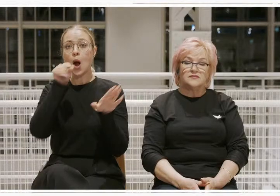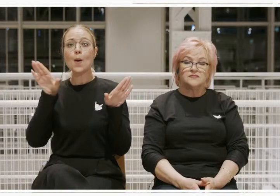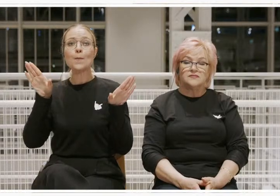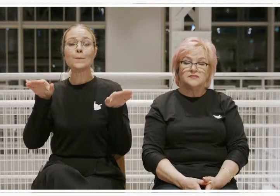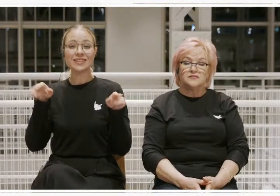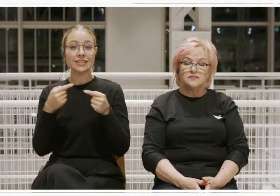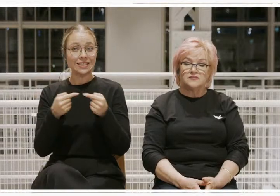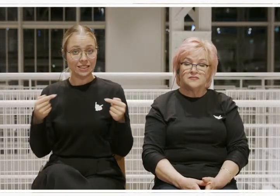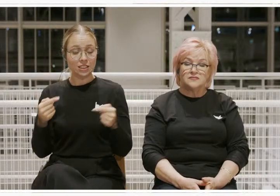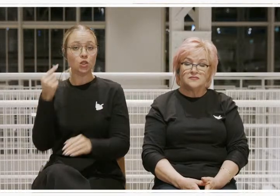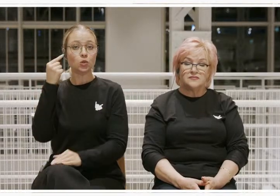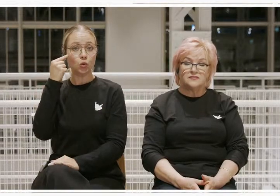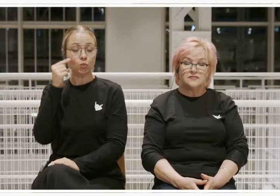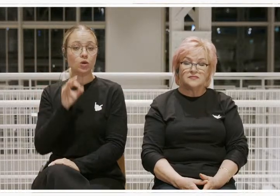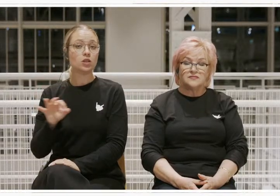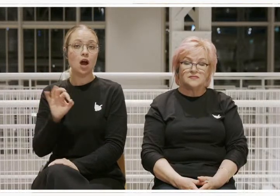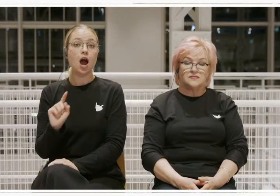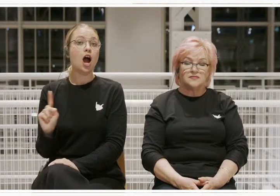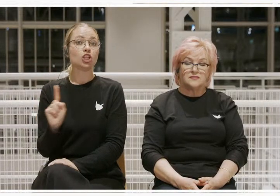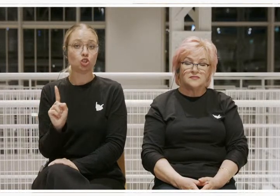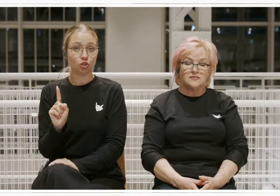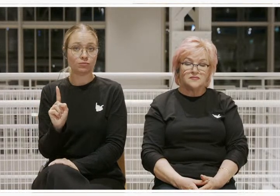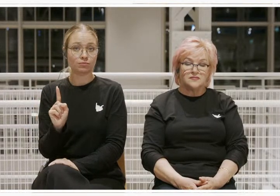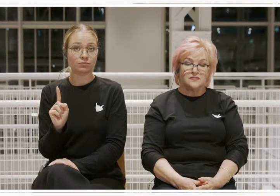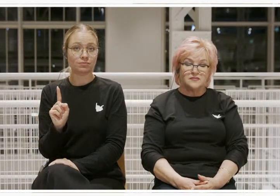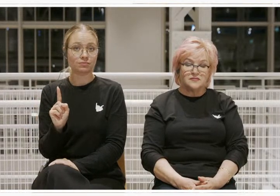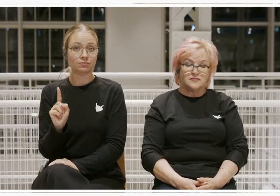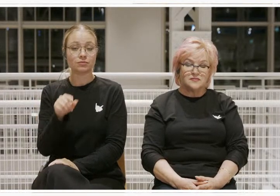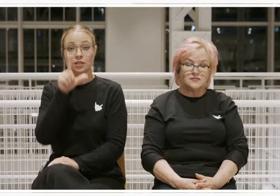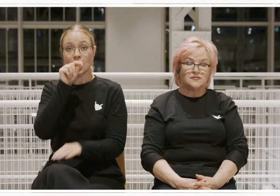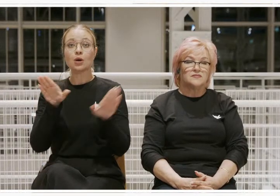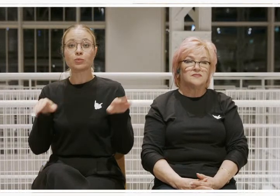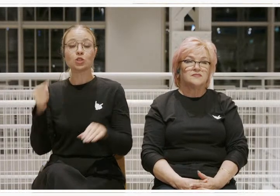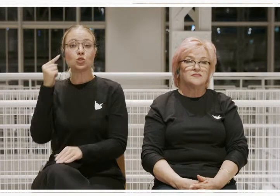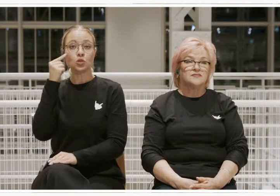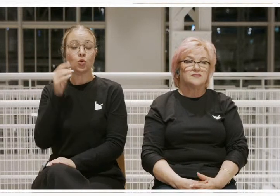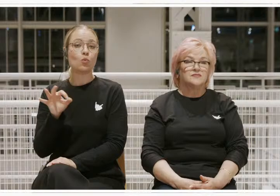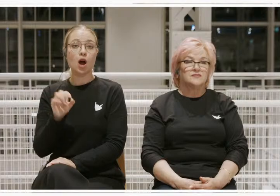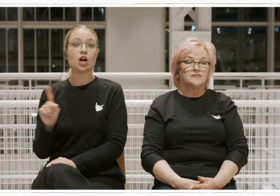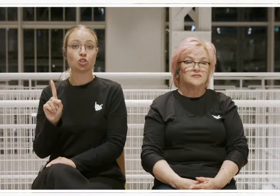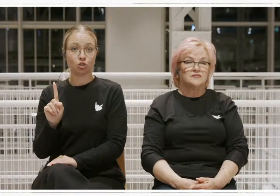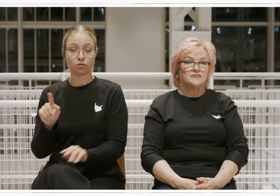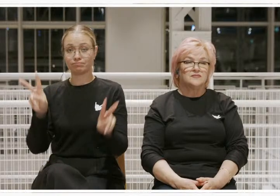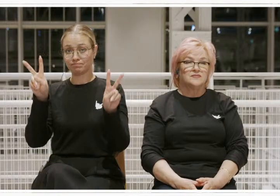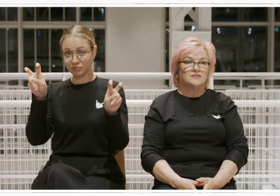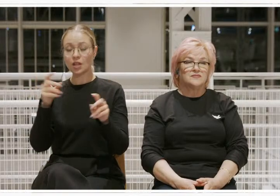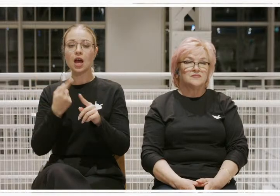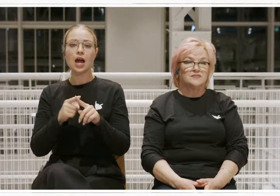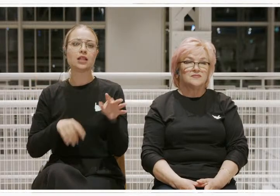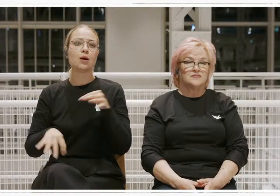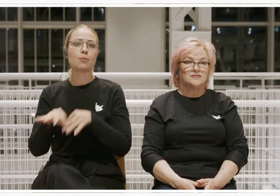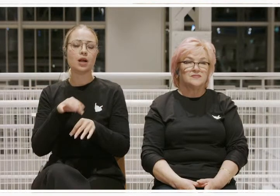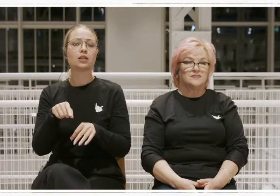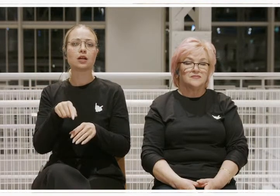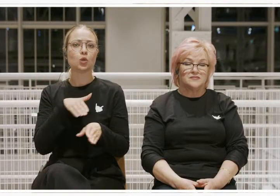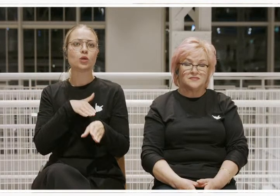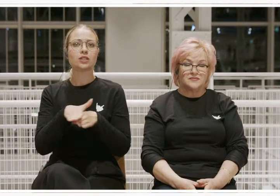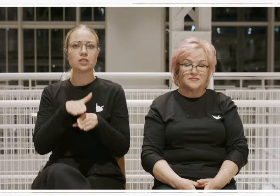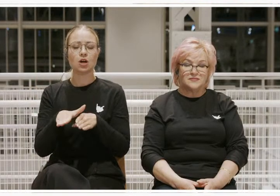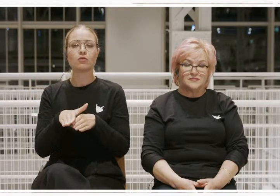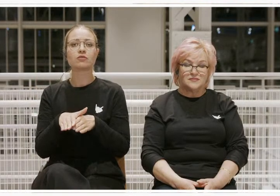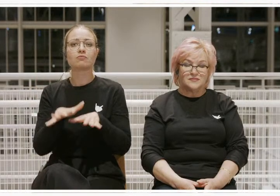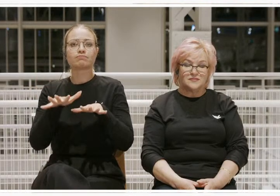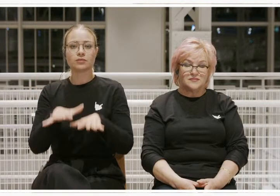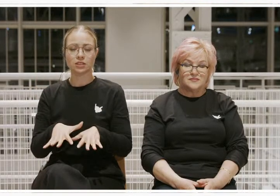So What Are the Birds Thinking is a project realized by the Istanbul Biennial and İKSV